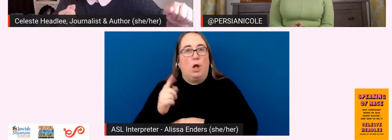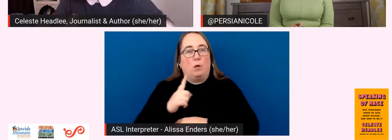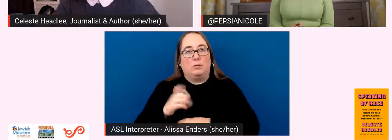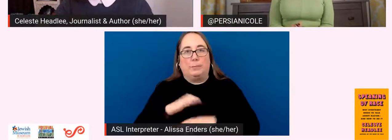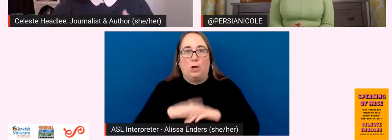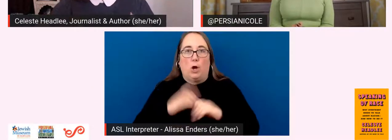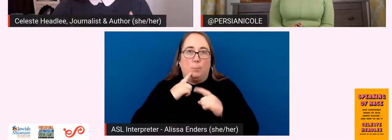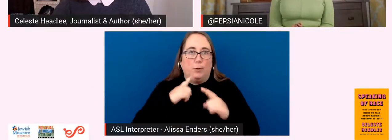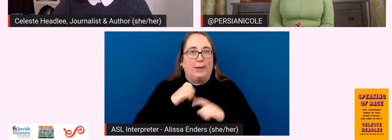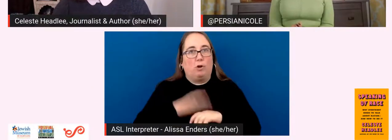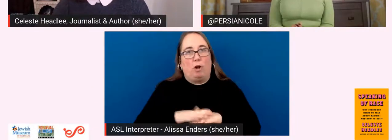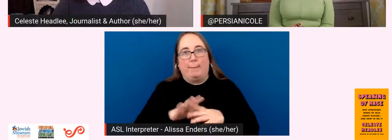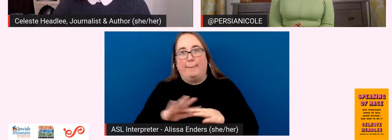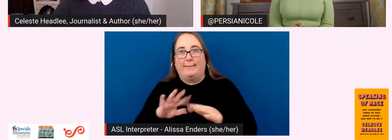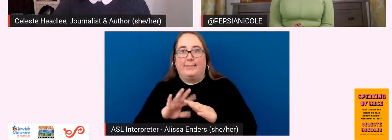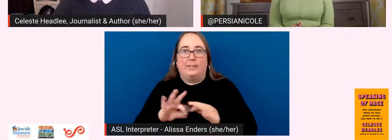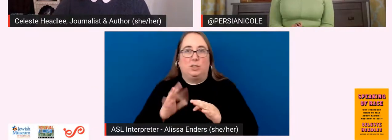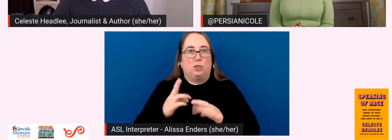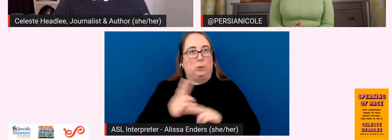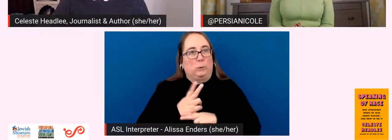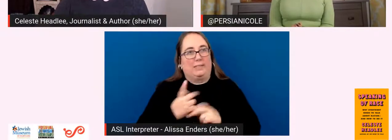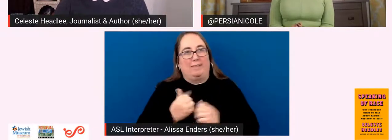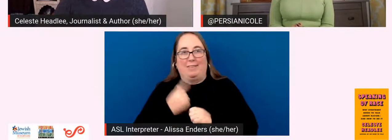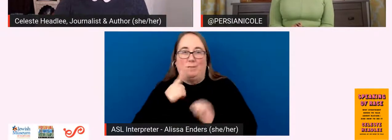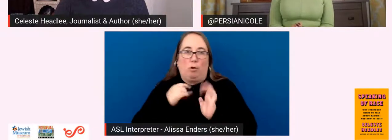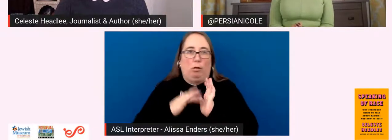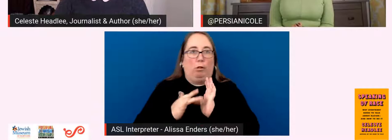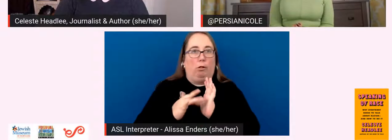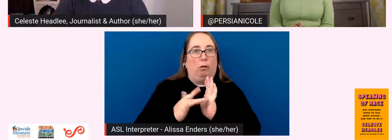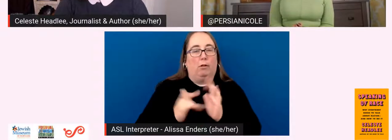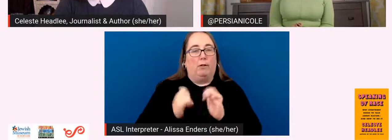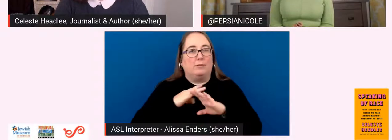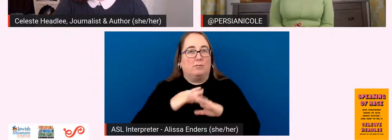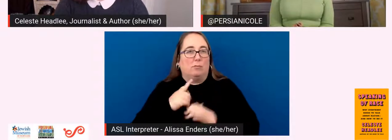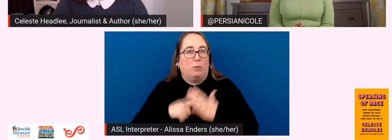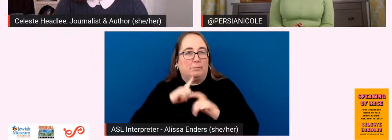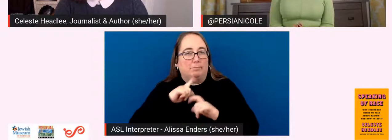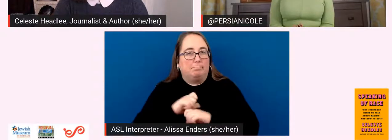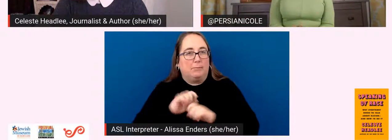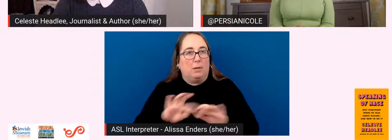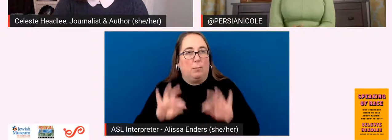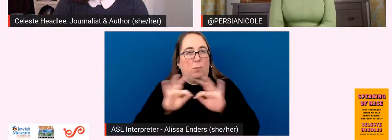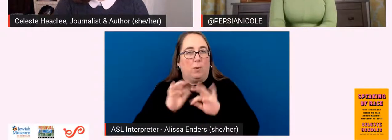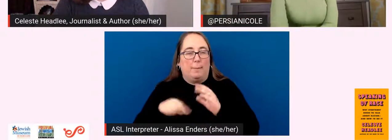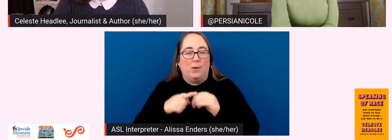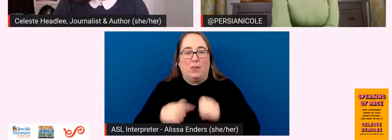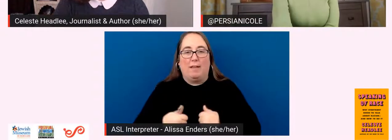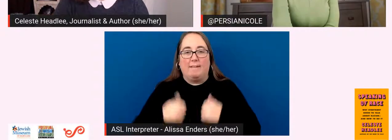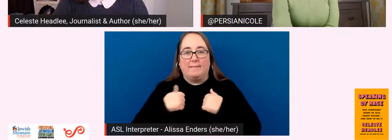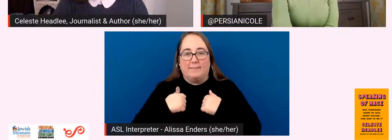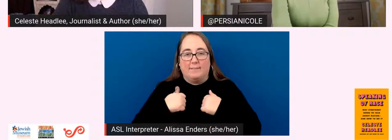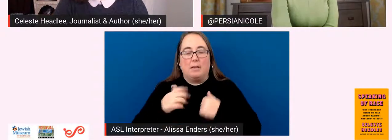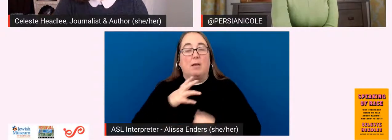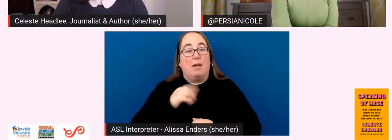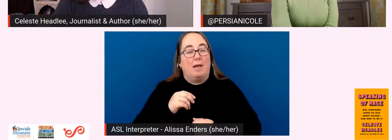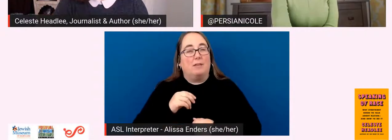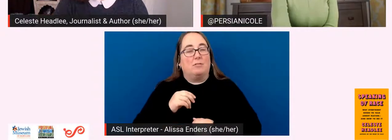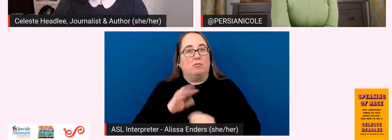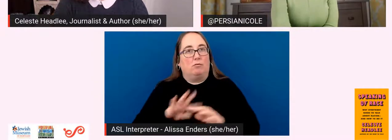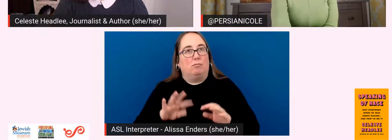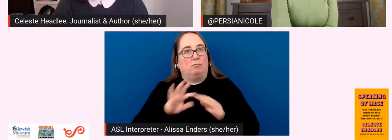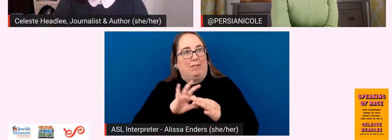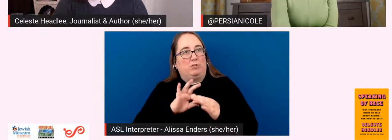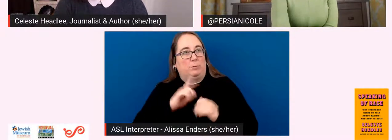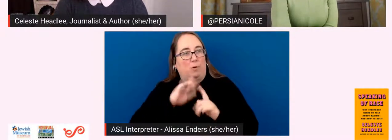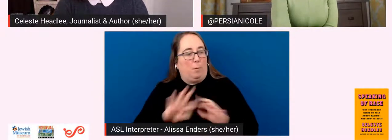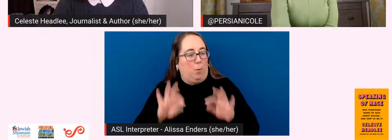and on message and leveraging everything, how that gets in the way of what's really important about life and how important those relationships are. I mean, think